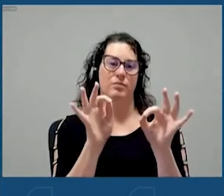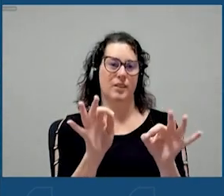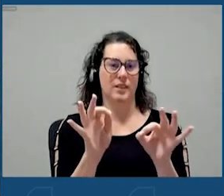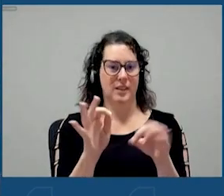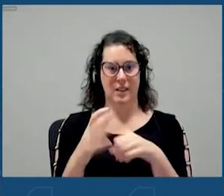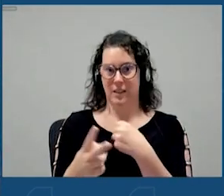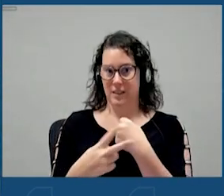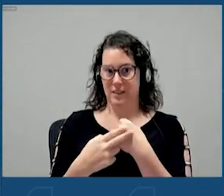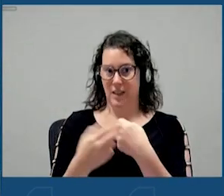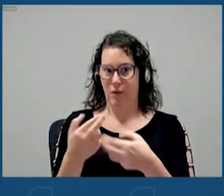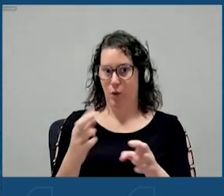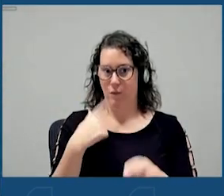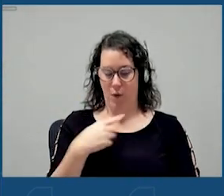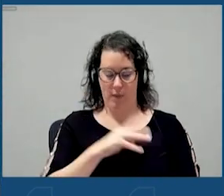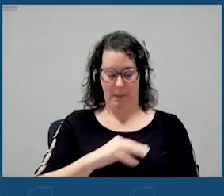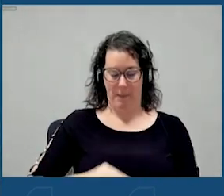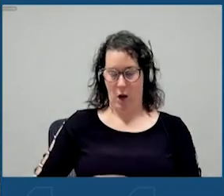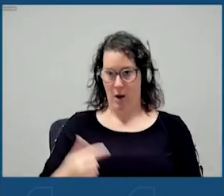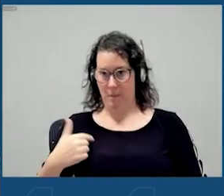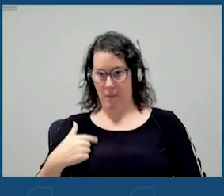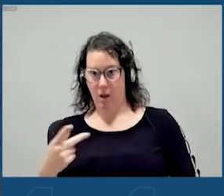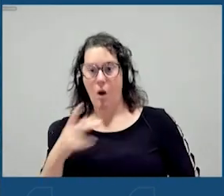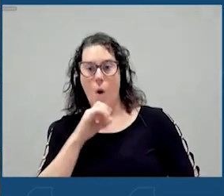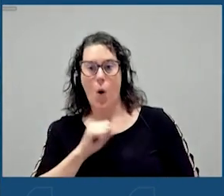and I? We're old enough to qualify.